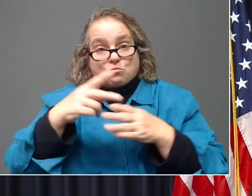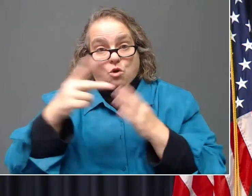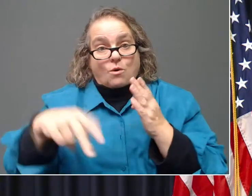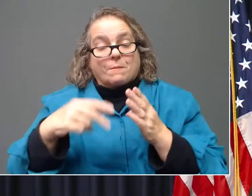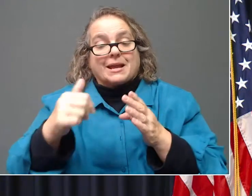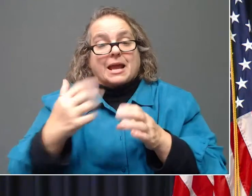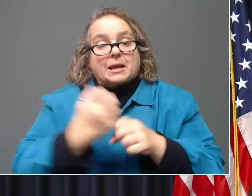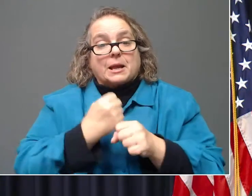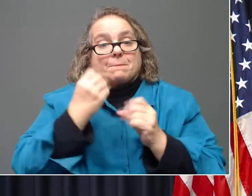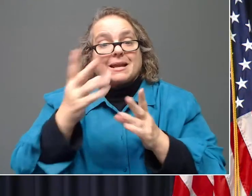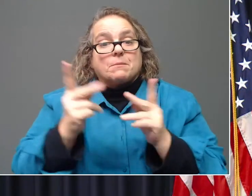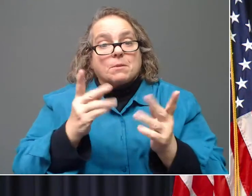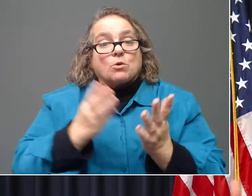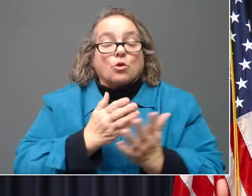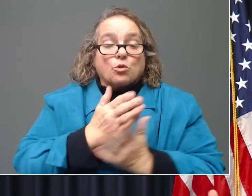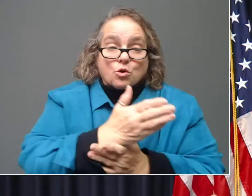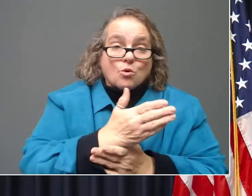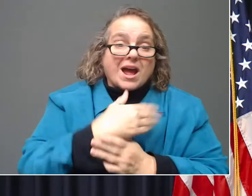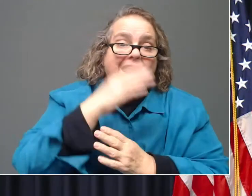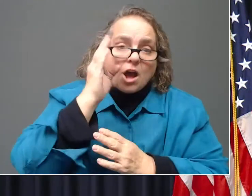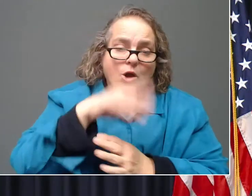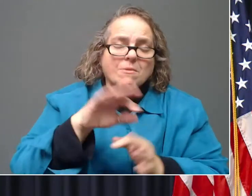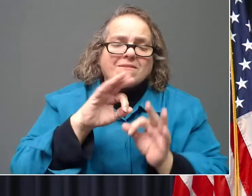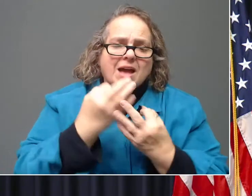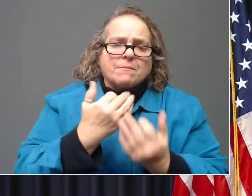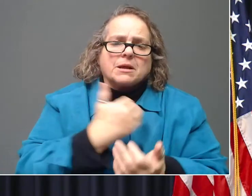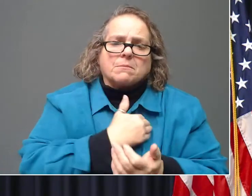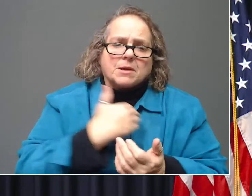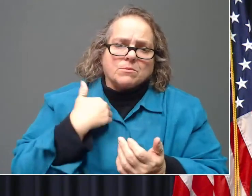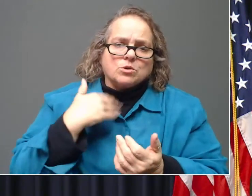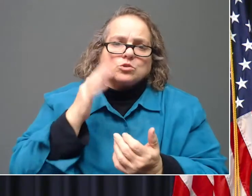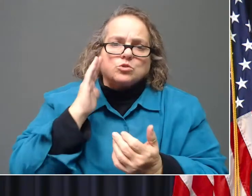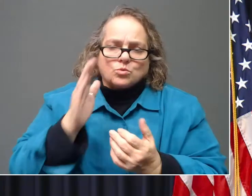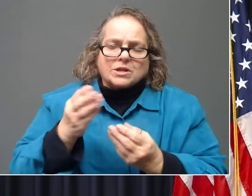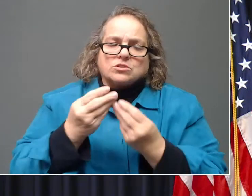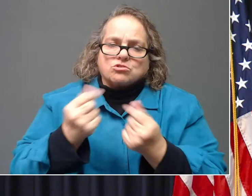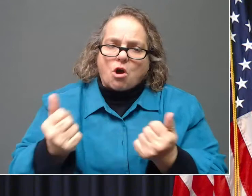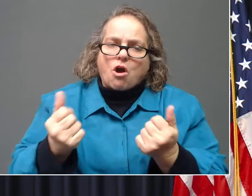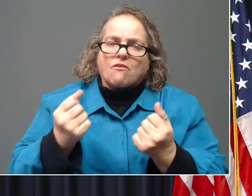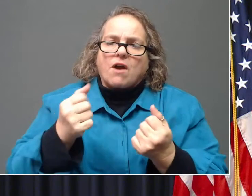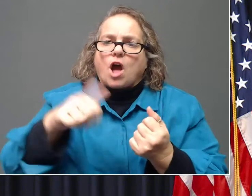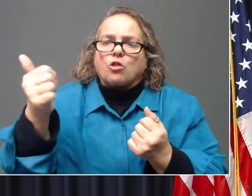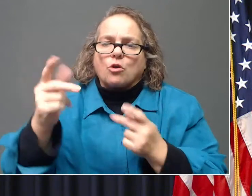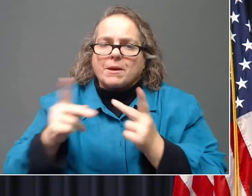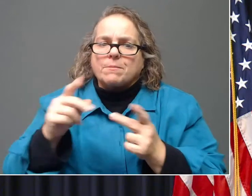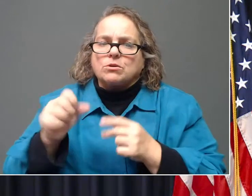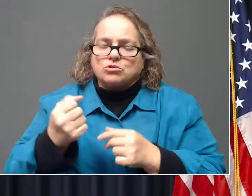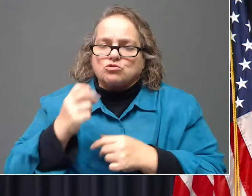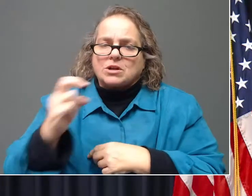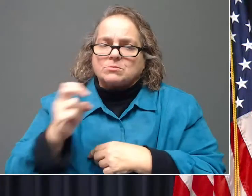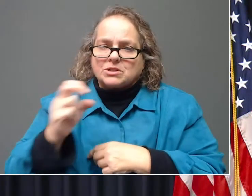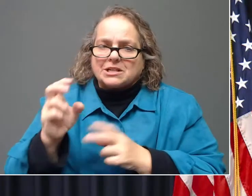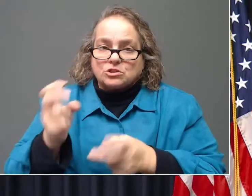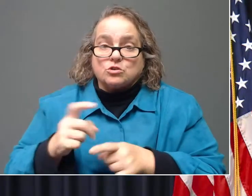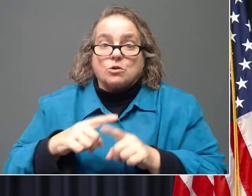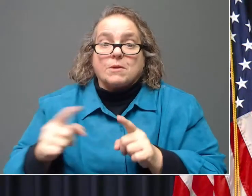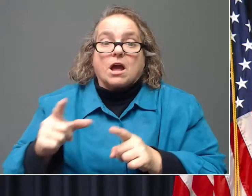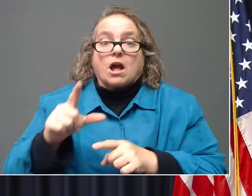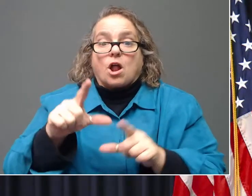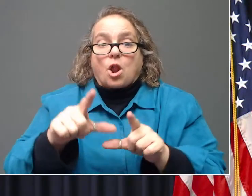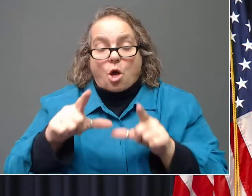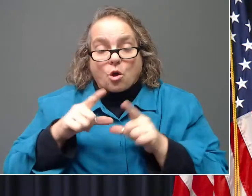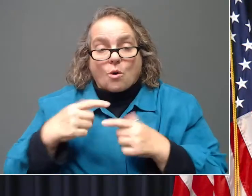And I hope that family members will reach out and solve some of those transportation issues. But then there's our local health departments, some of our